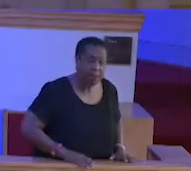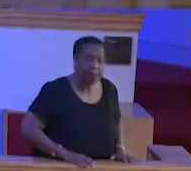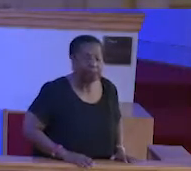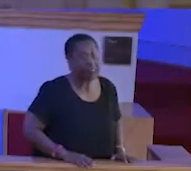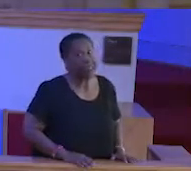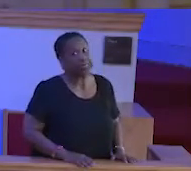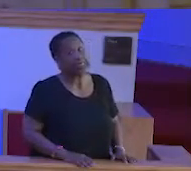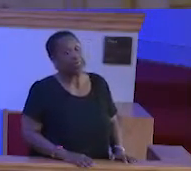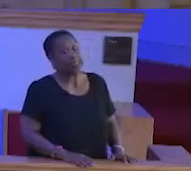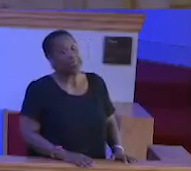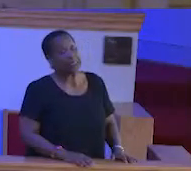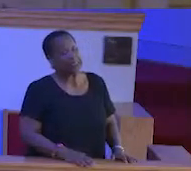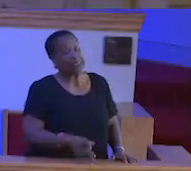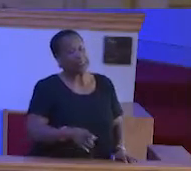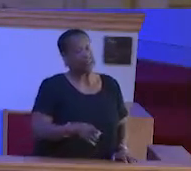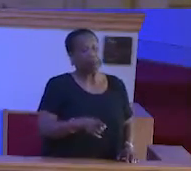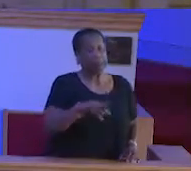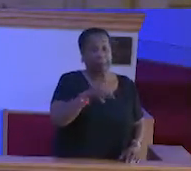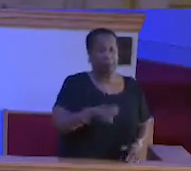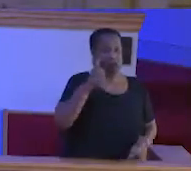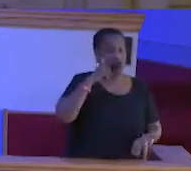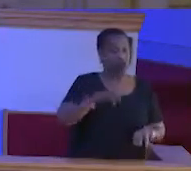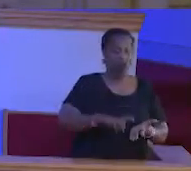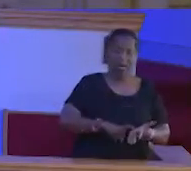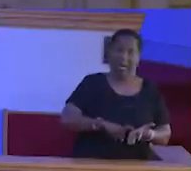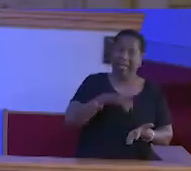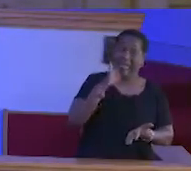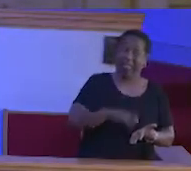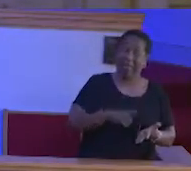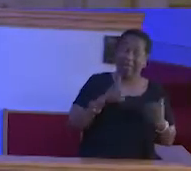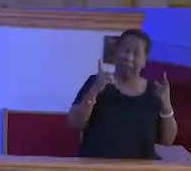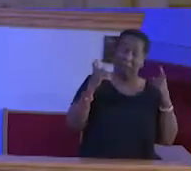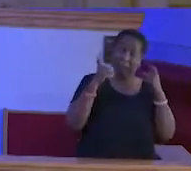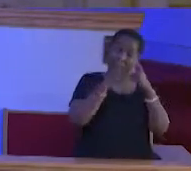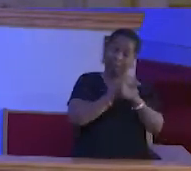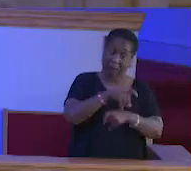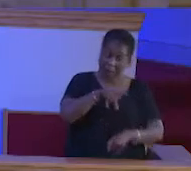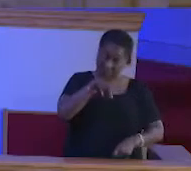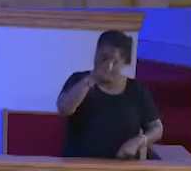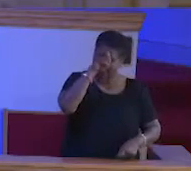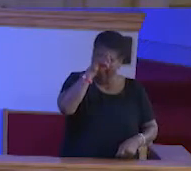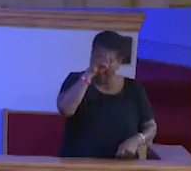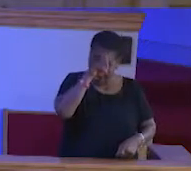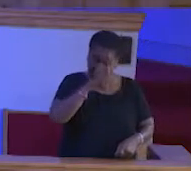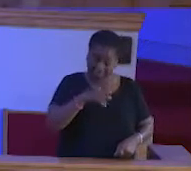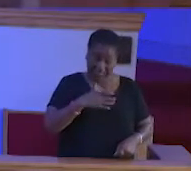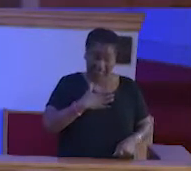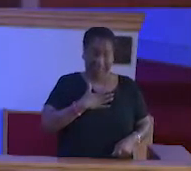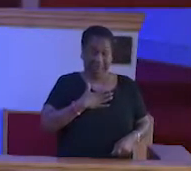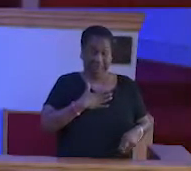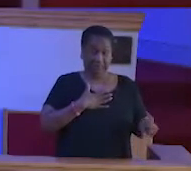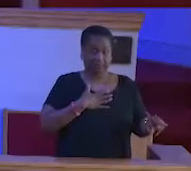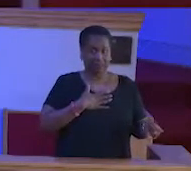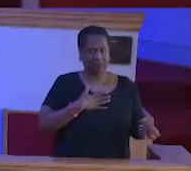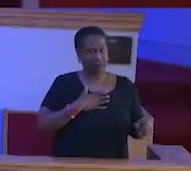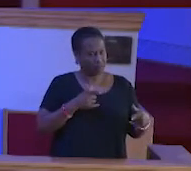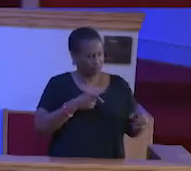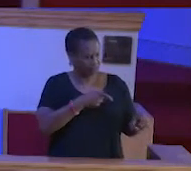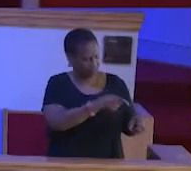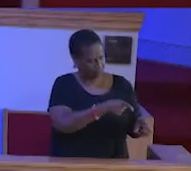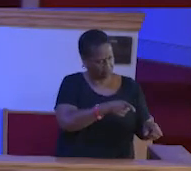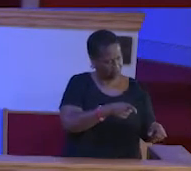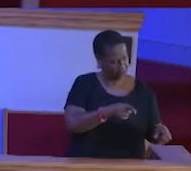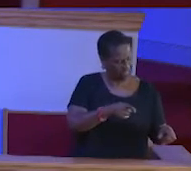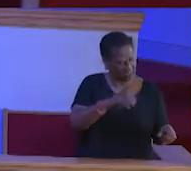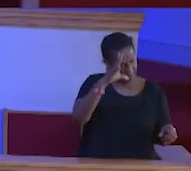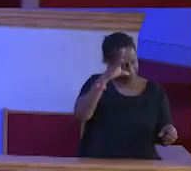One must recognize how perplexing this must have been for the beggar, because I'm certain he said